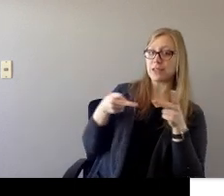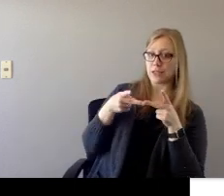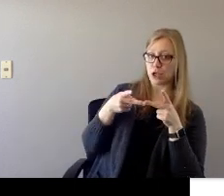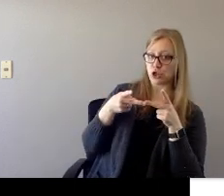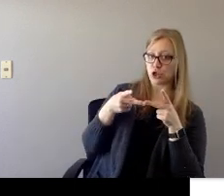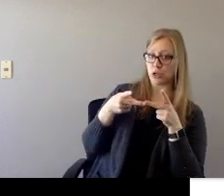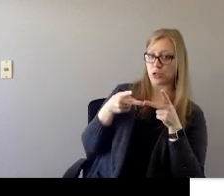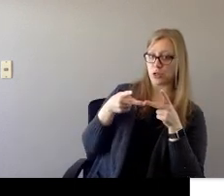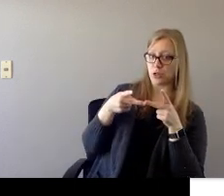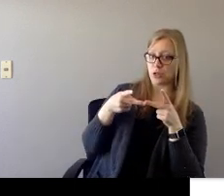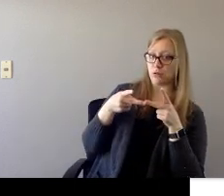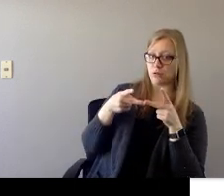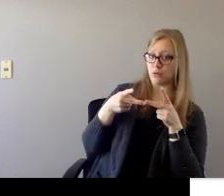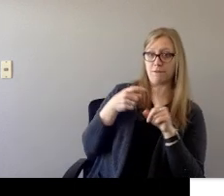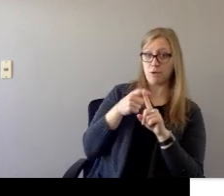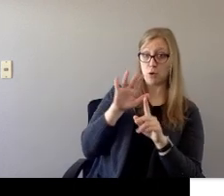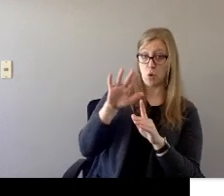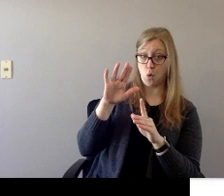original position.